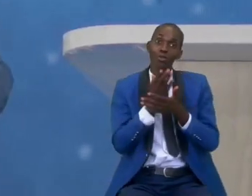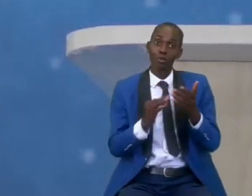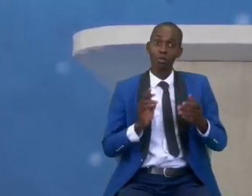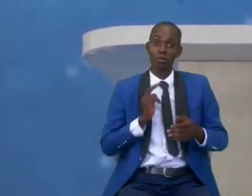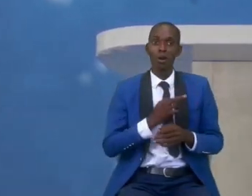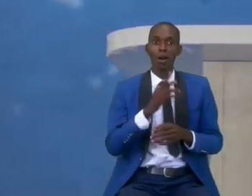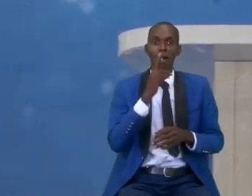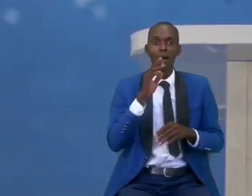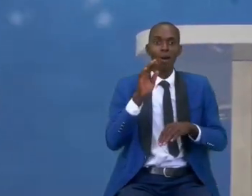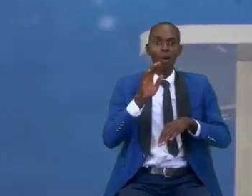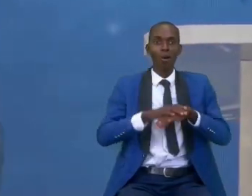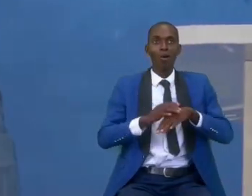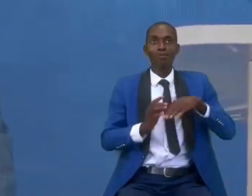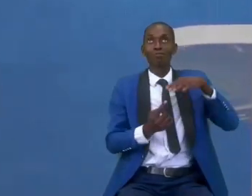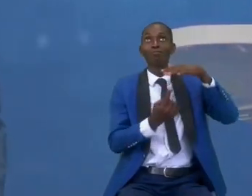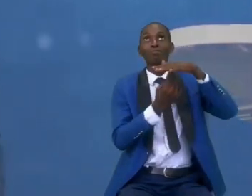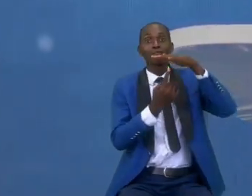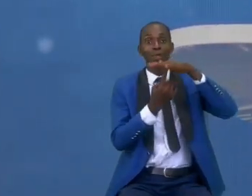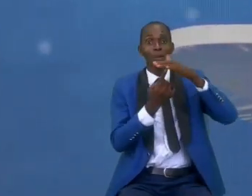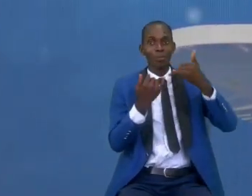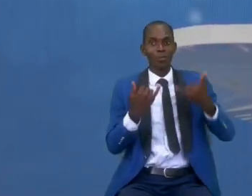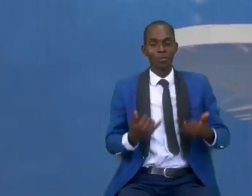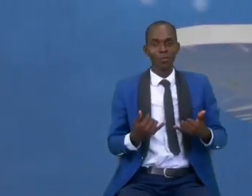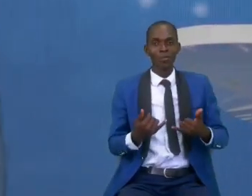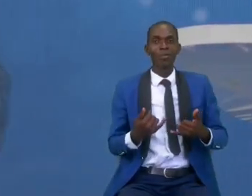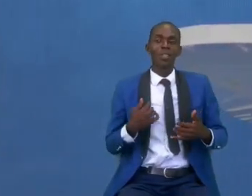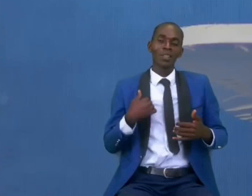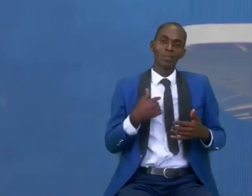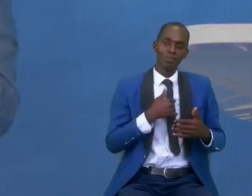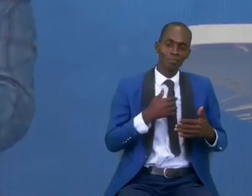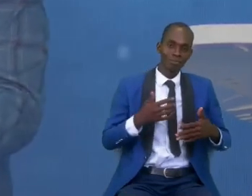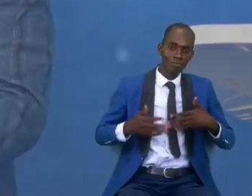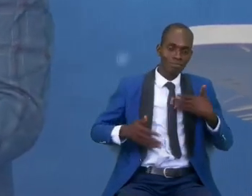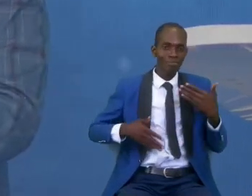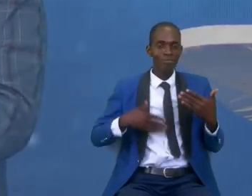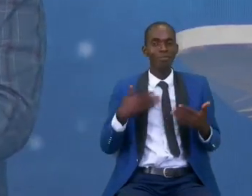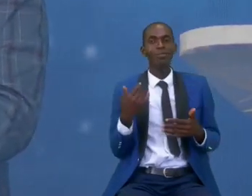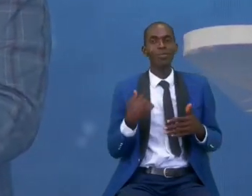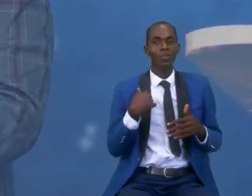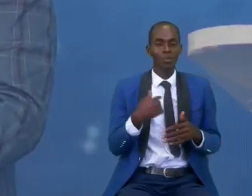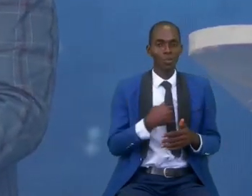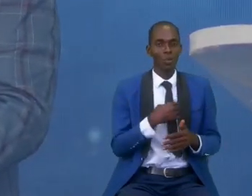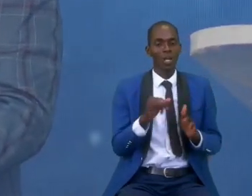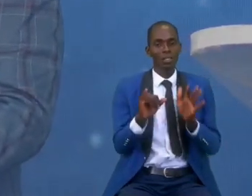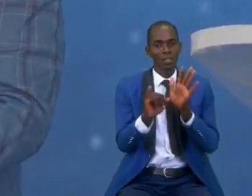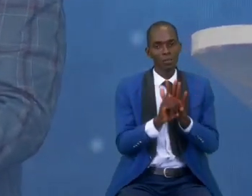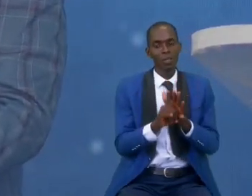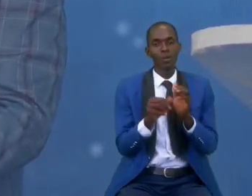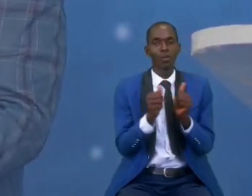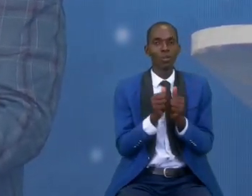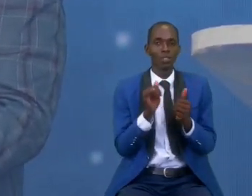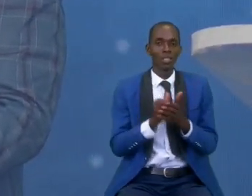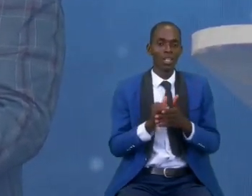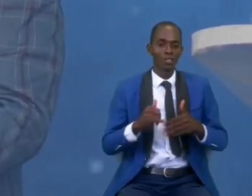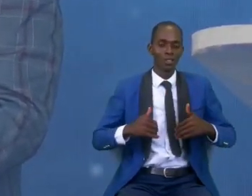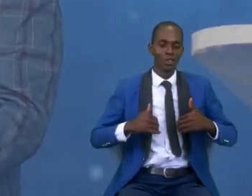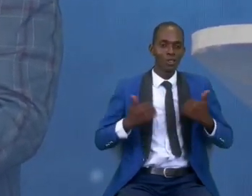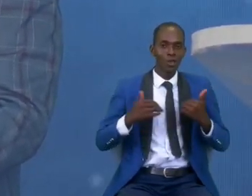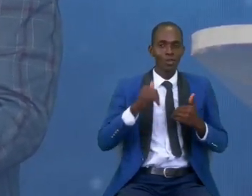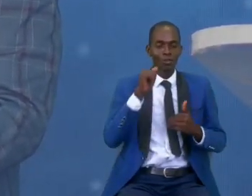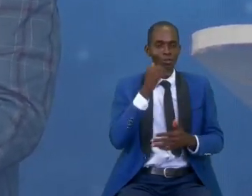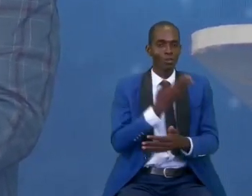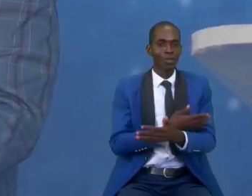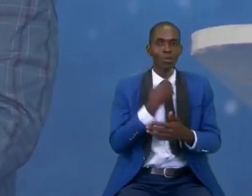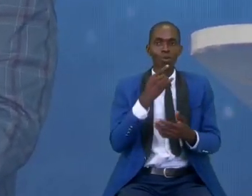and identify with that young daughter who came on top in Delta and came on top in